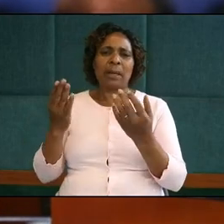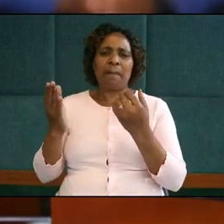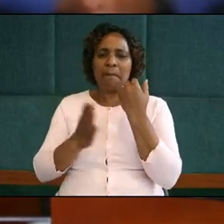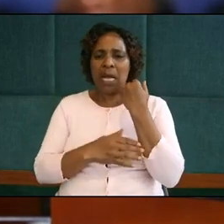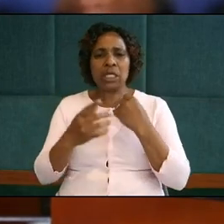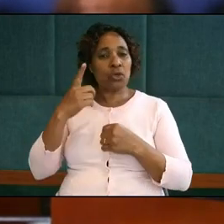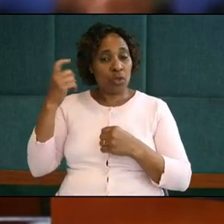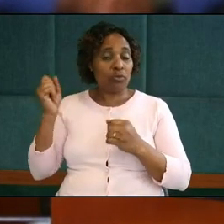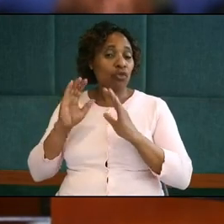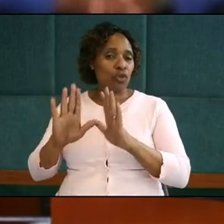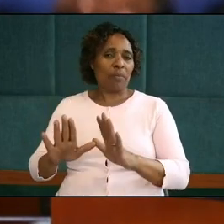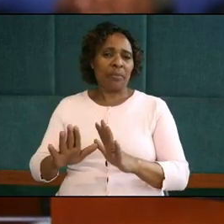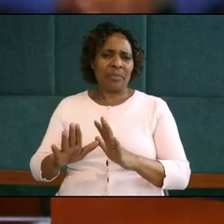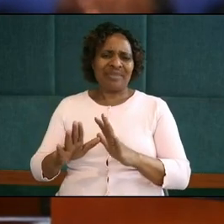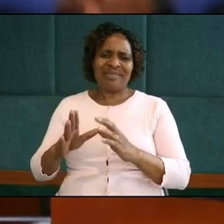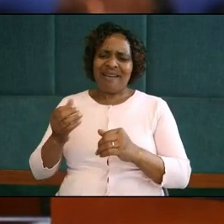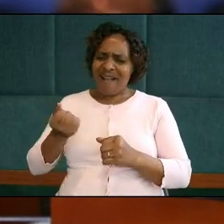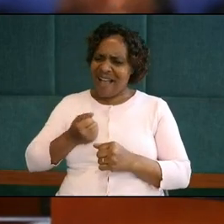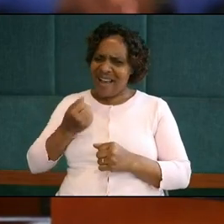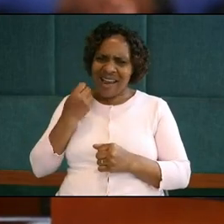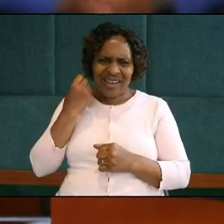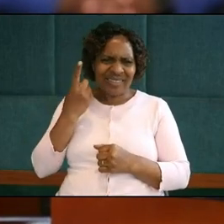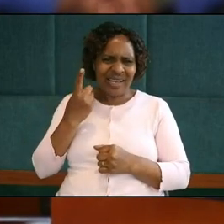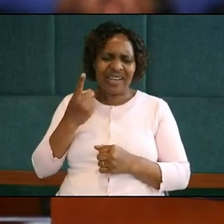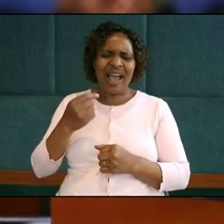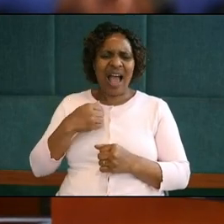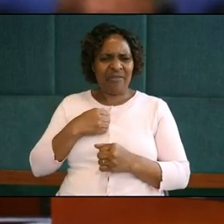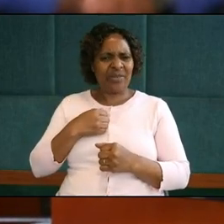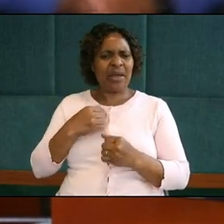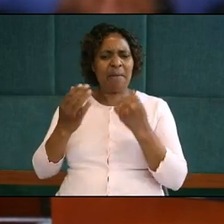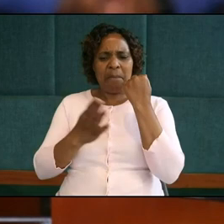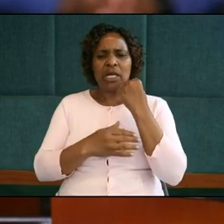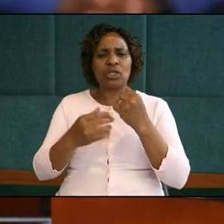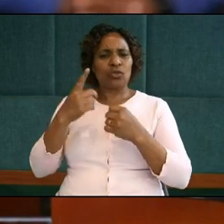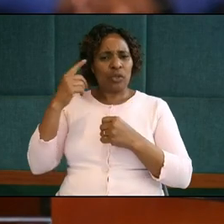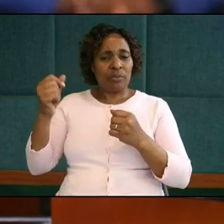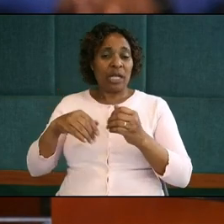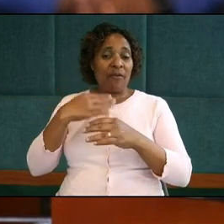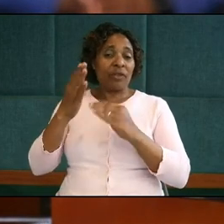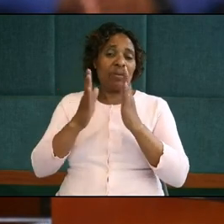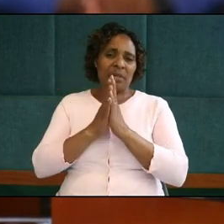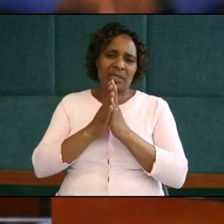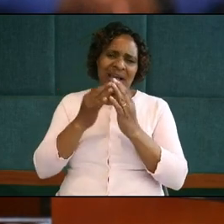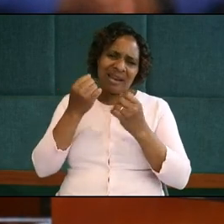the bad dream stopped. Emmanuel doesn't understand why she kept having bad dreams after she prayed.